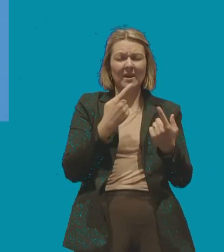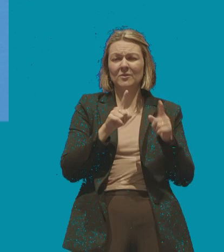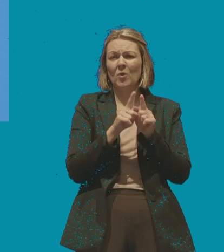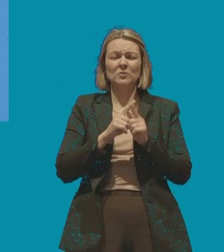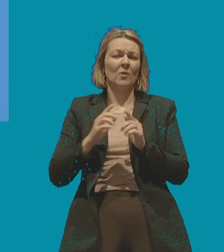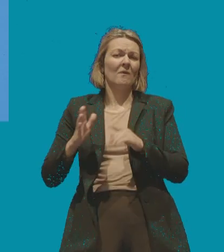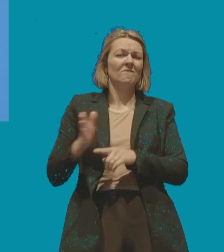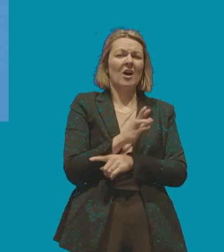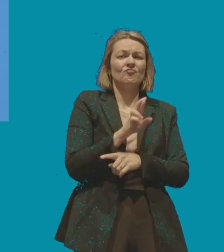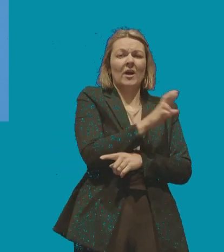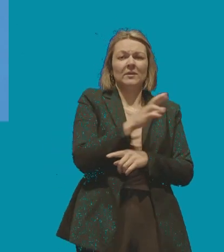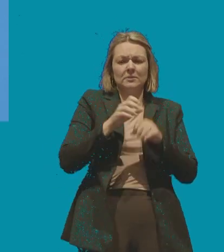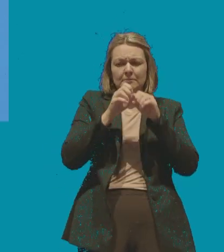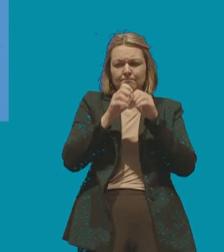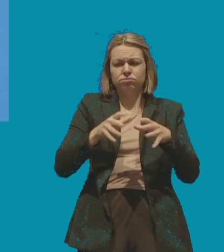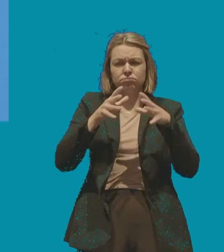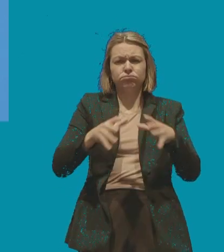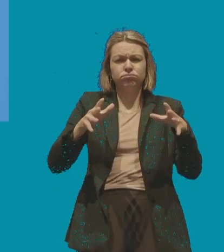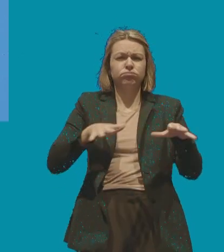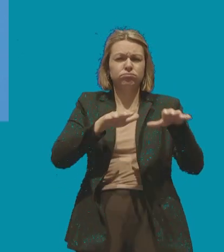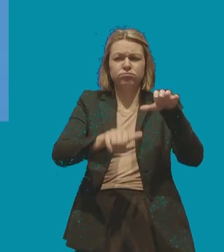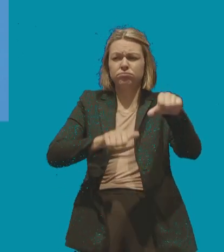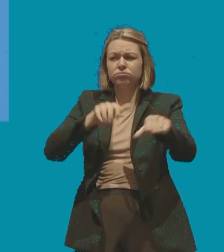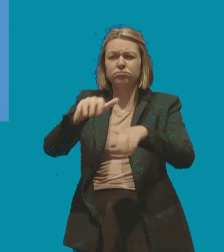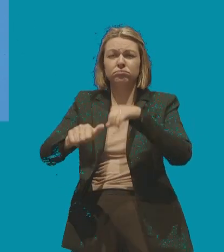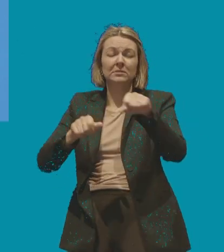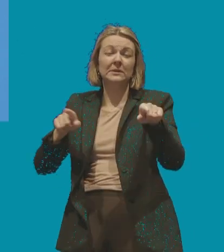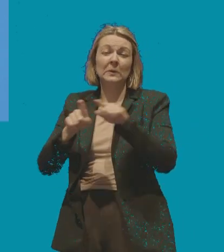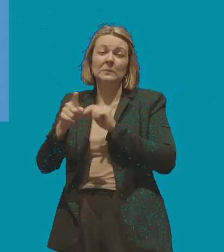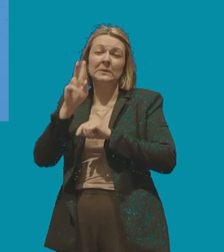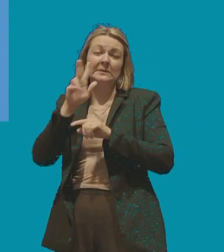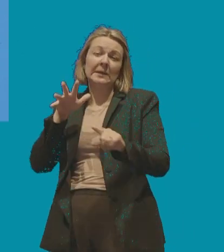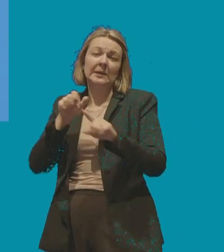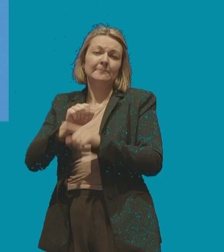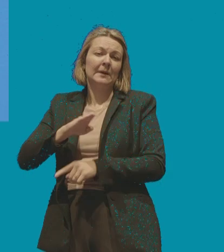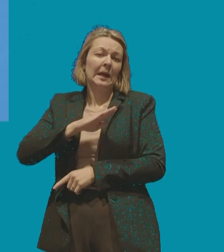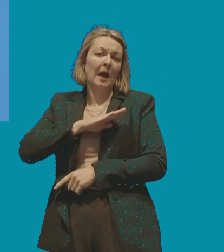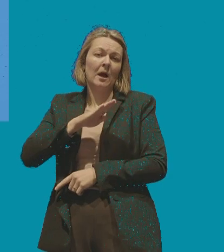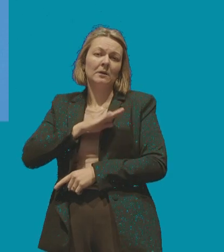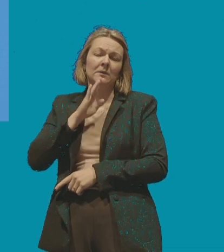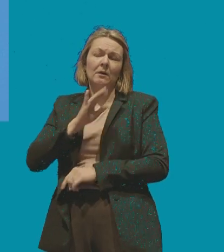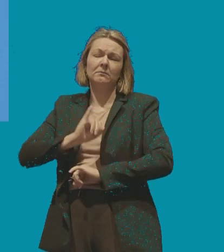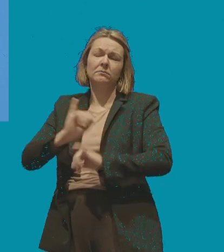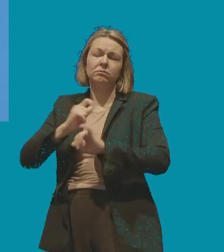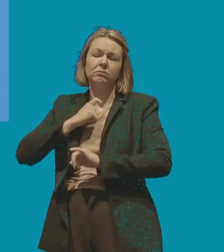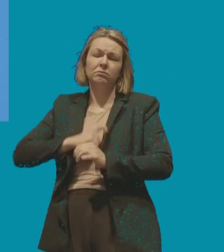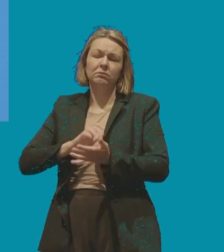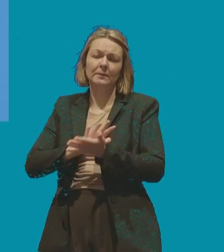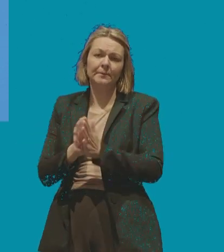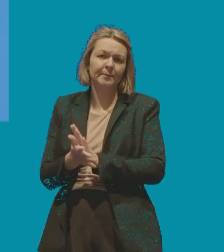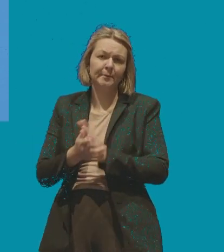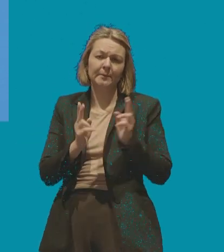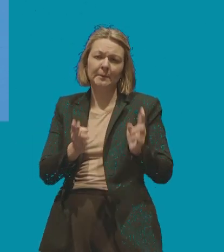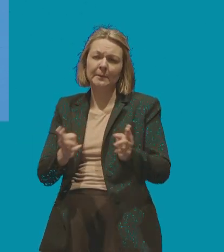course, we see daily the humanitarian crisis in Gaza. And by any measure, what we are seeing in Gaza